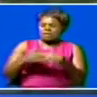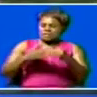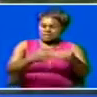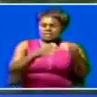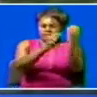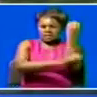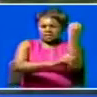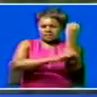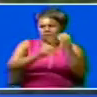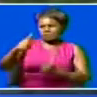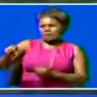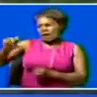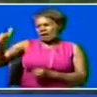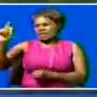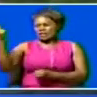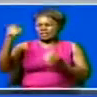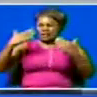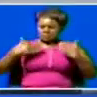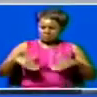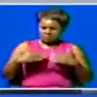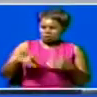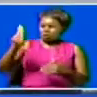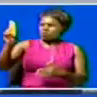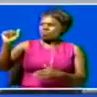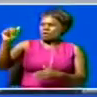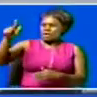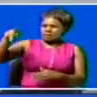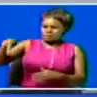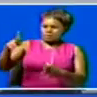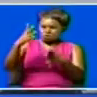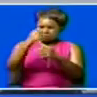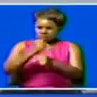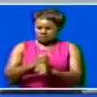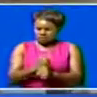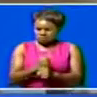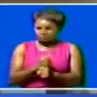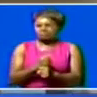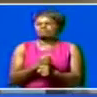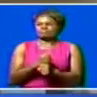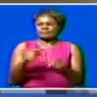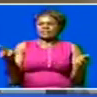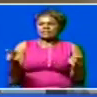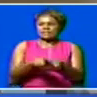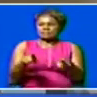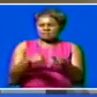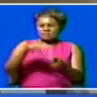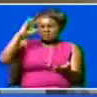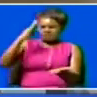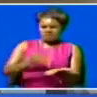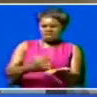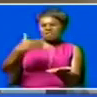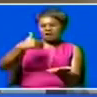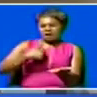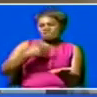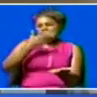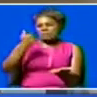direction, one other Kenyan subsidiary, UAP All Mutual South Sudan, is also keeping the faith for a